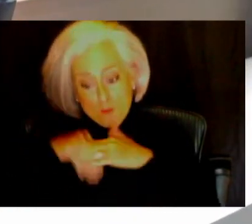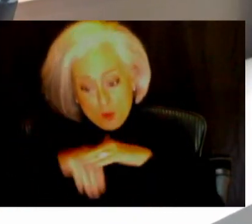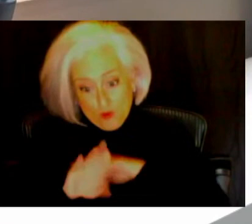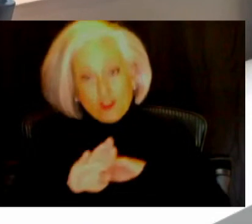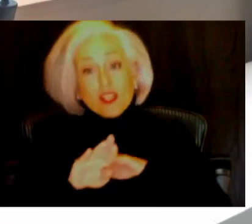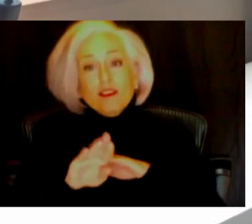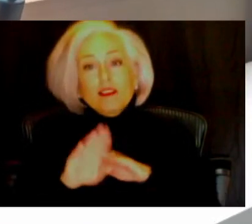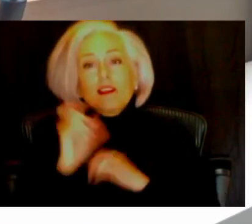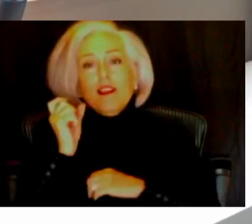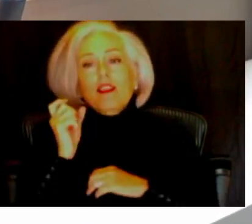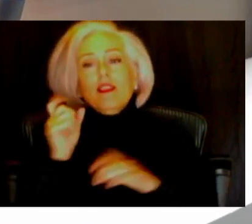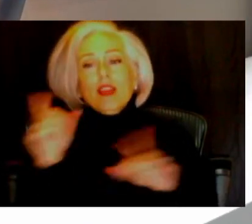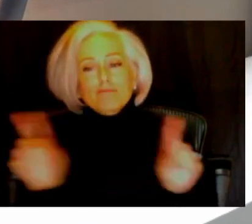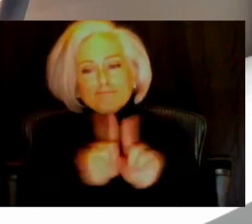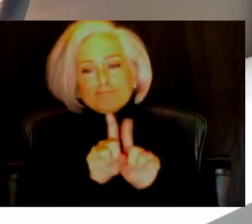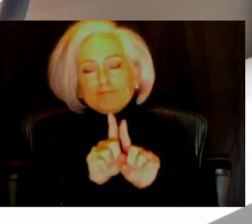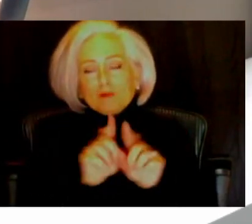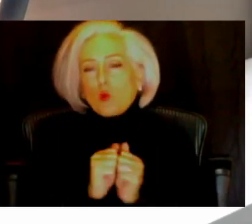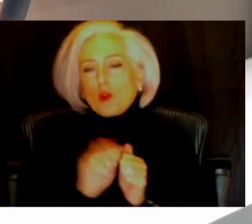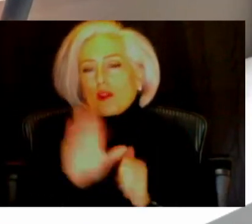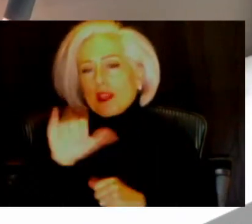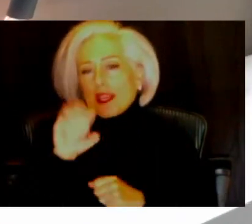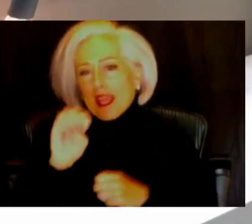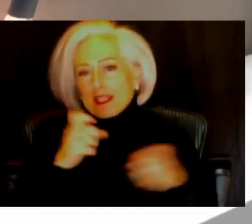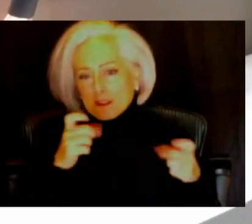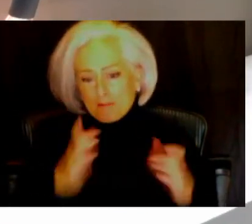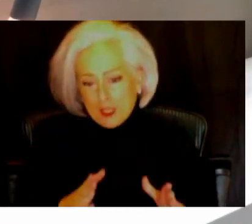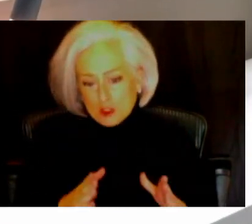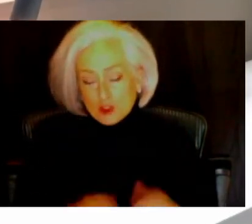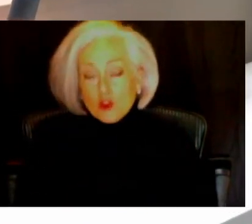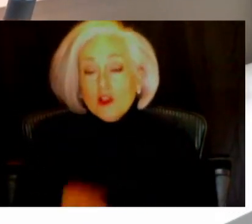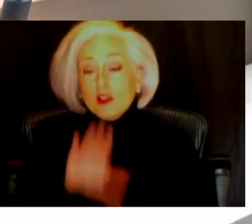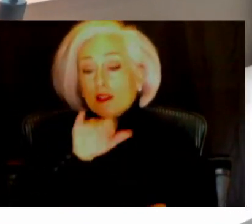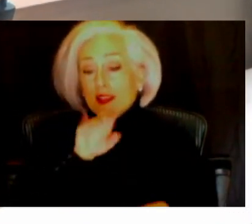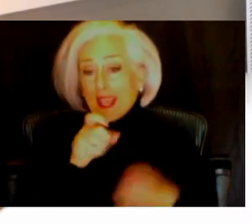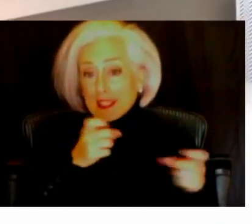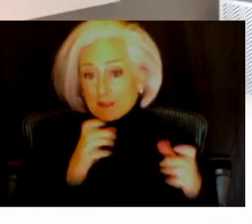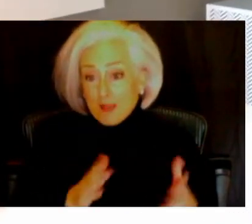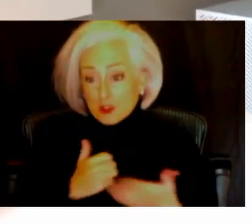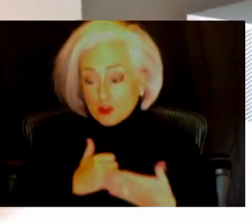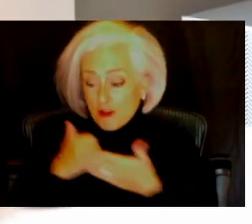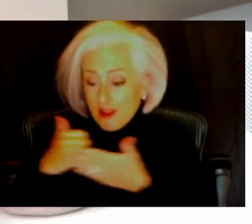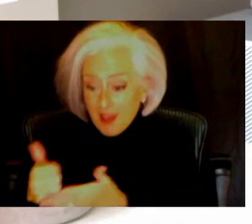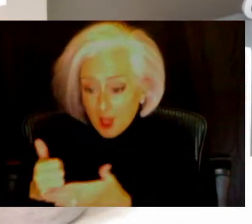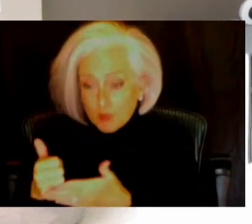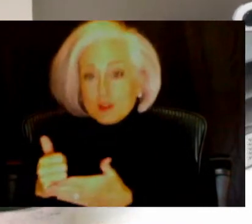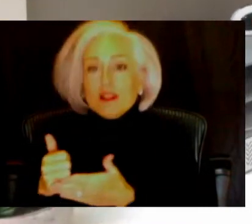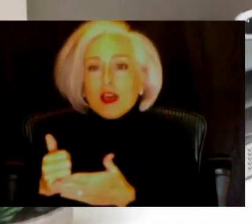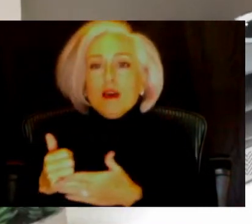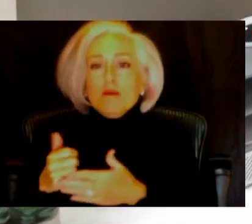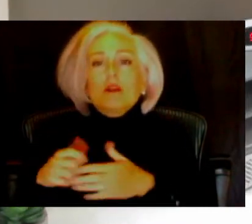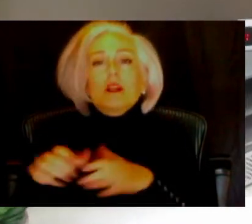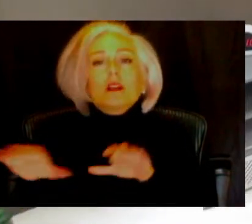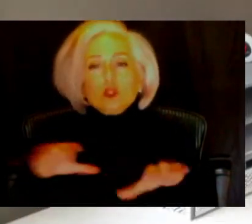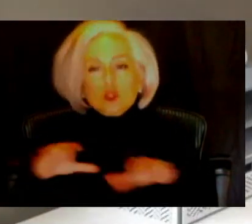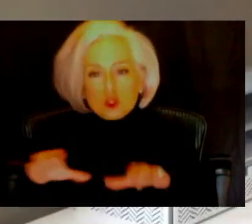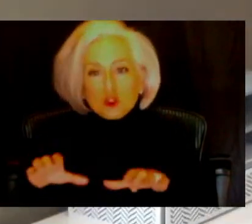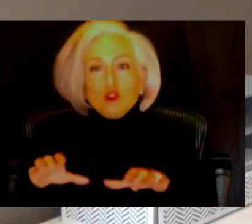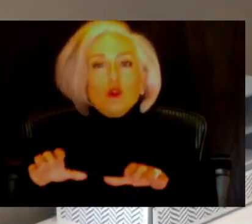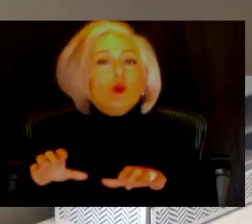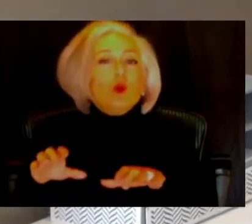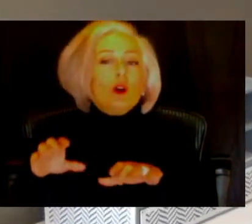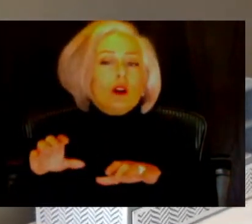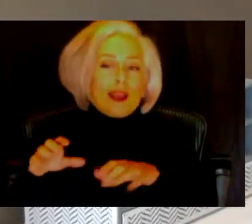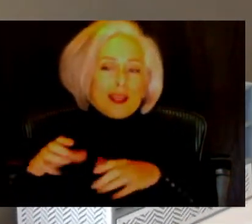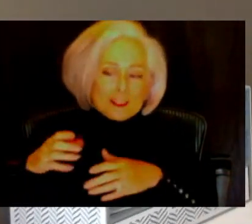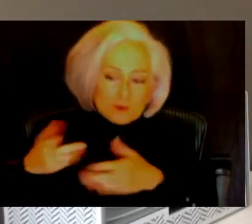them tackle their issues, basically. I tell people when I give them tours that people aren't homeless simply because they don't have a home. There's always